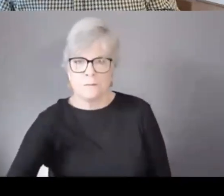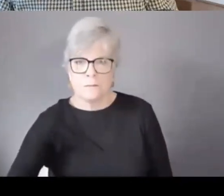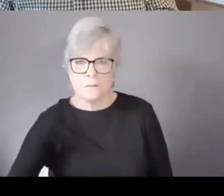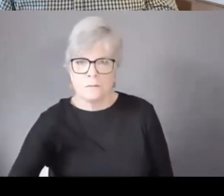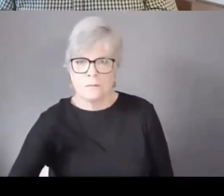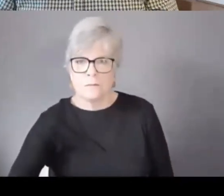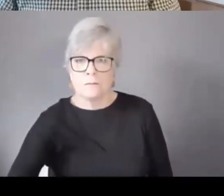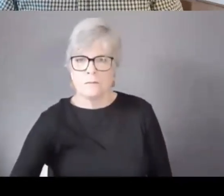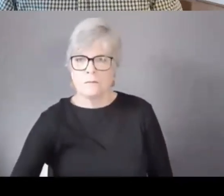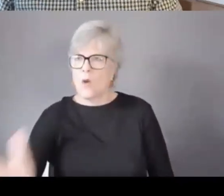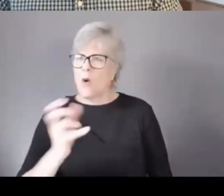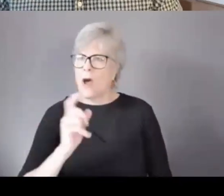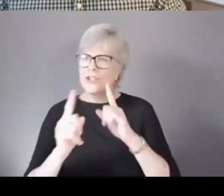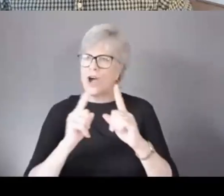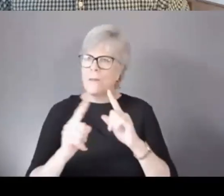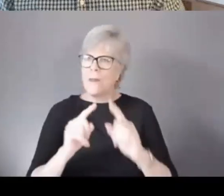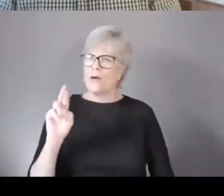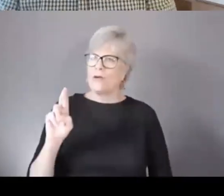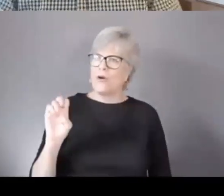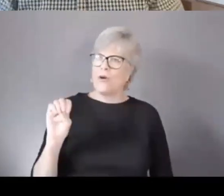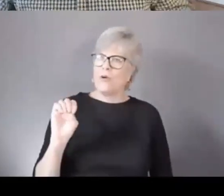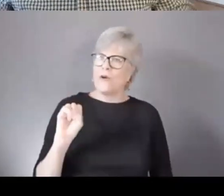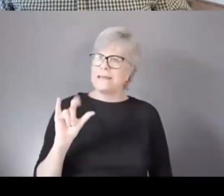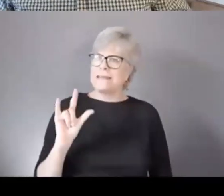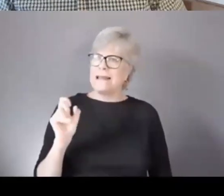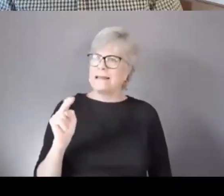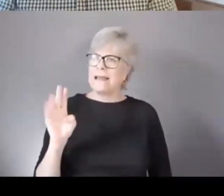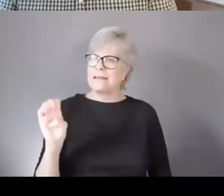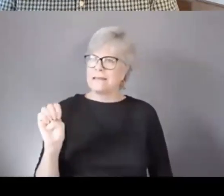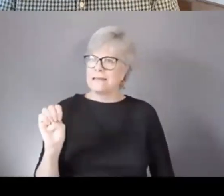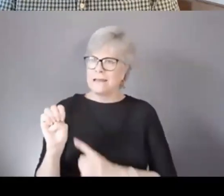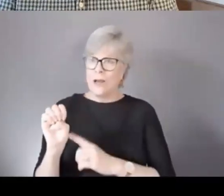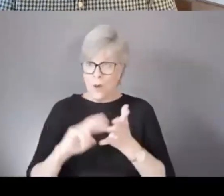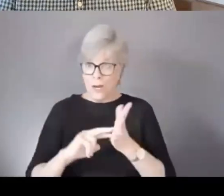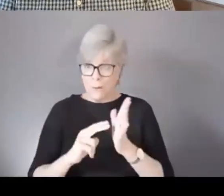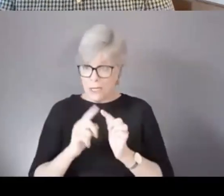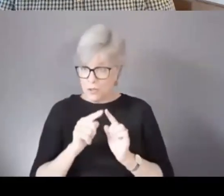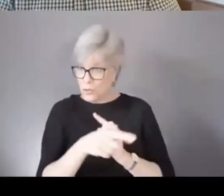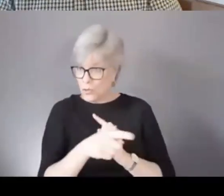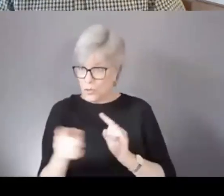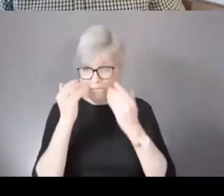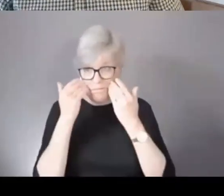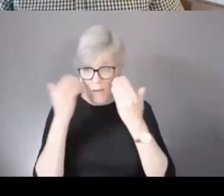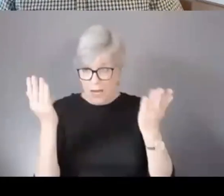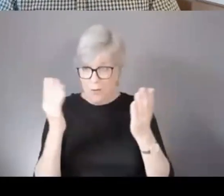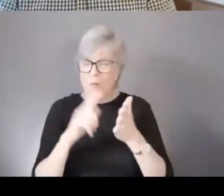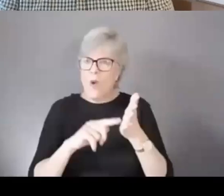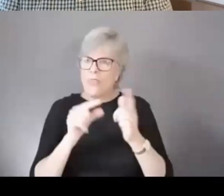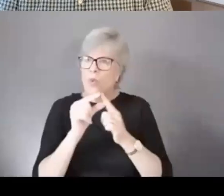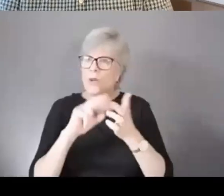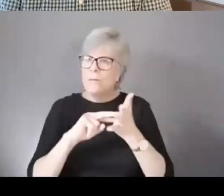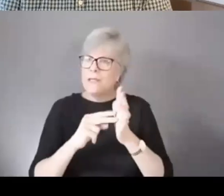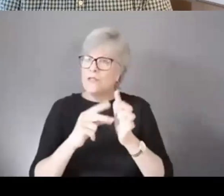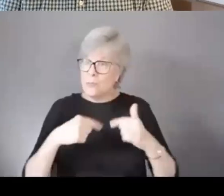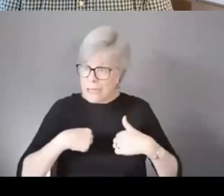I want to switch and talk about resilience for a second. I'm not sure what the word resilience means to you, but what it means to me